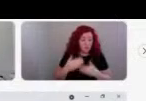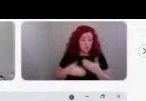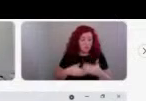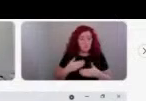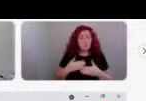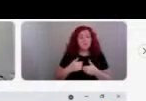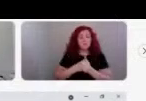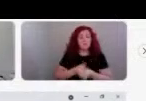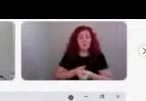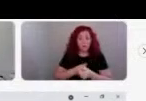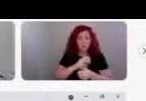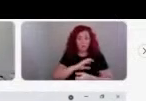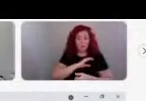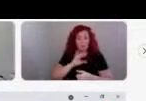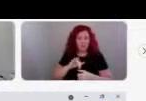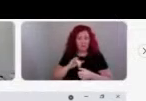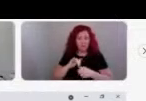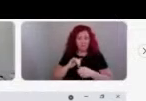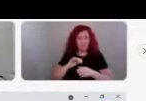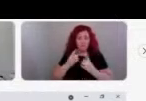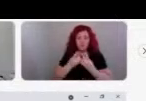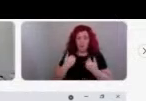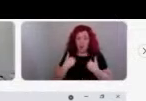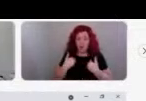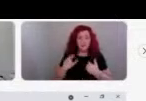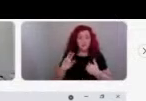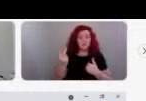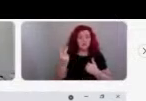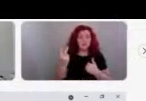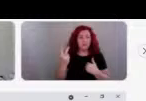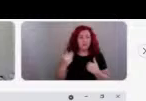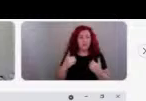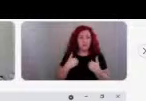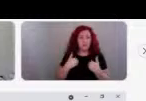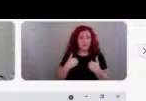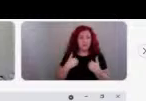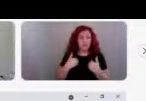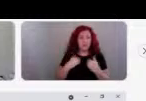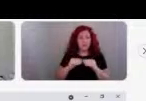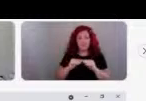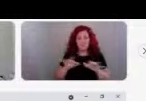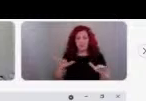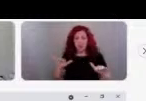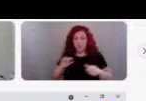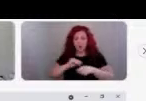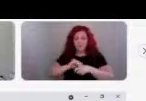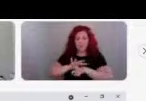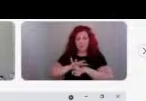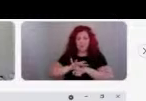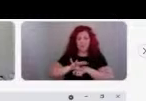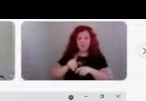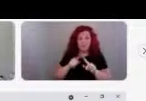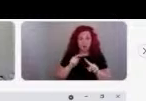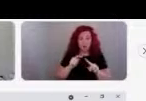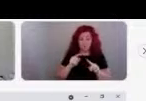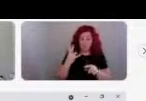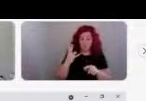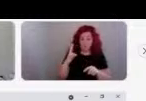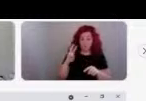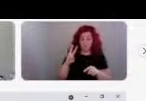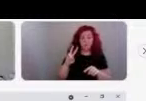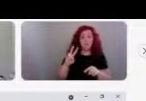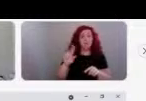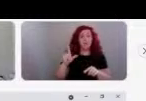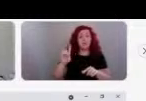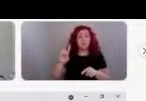district would have but the second is that there's a spillover effect from defining the district 17 that way in a forced